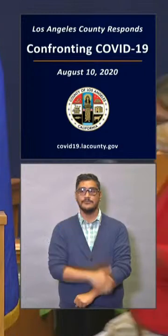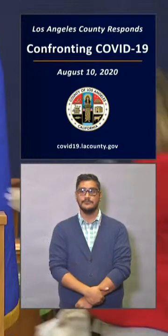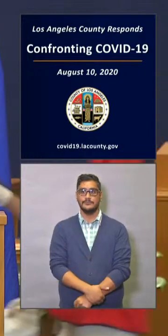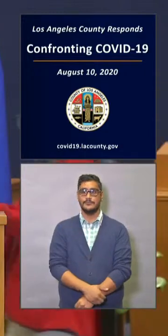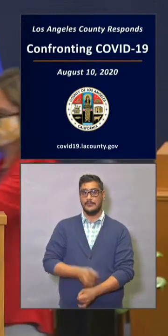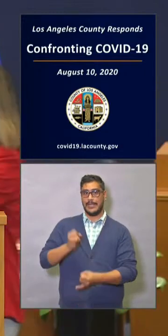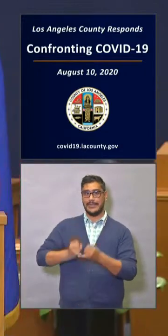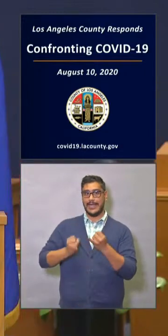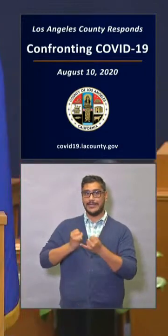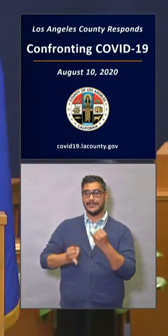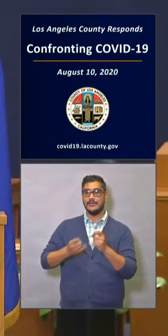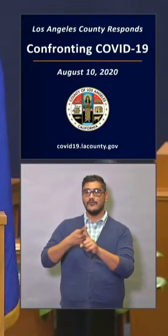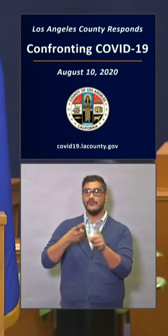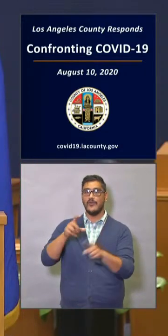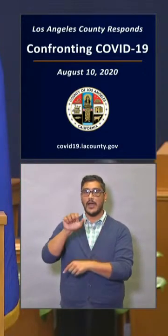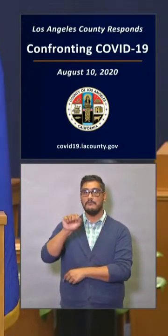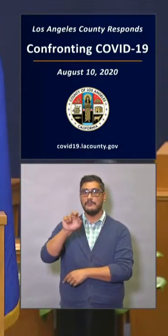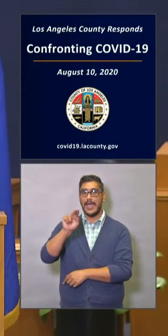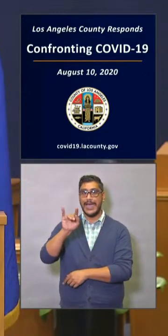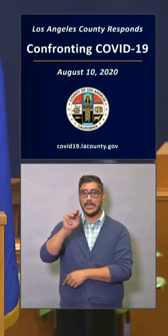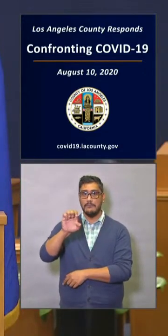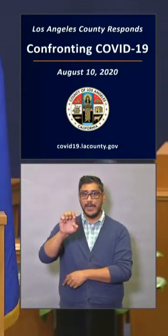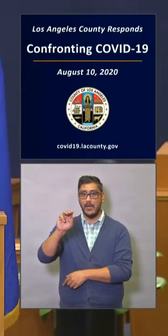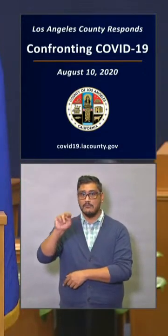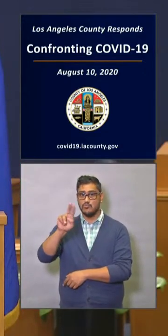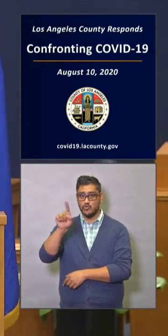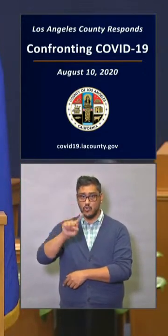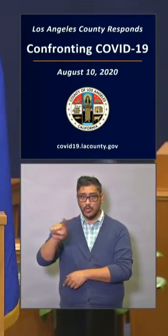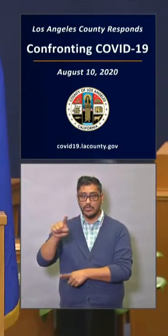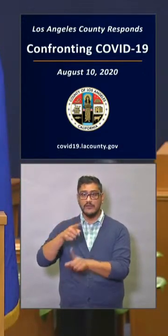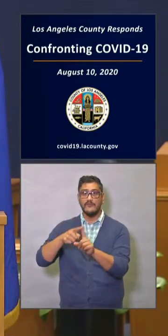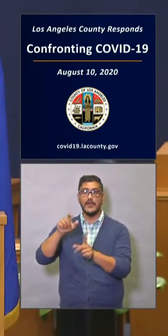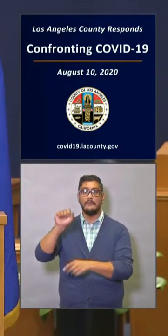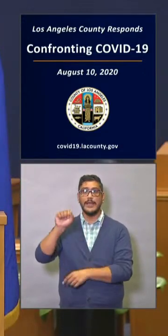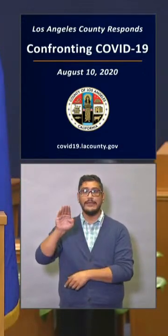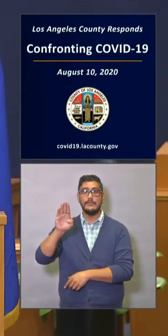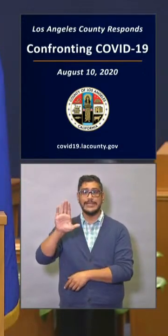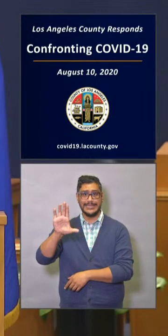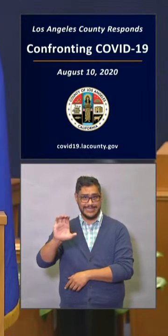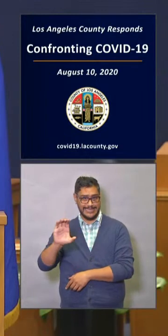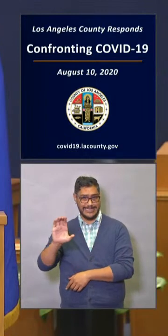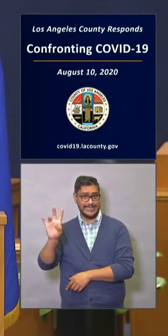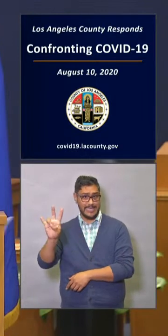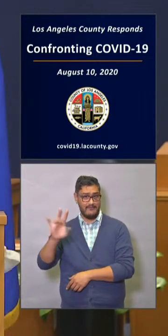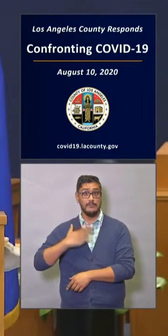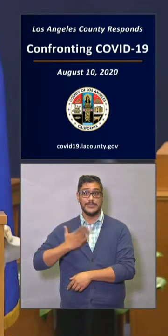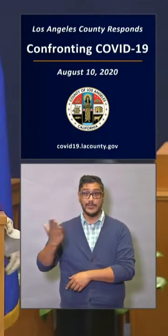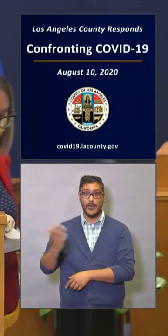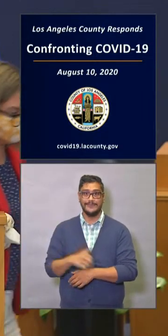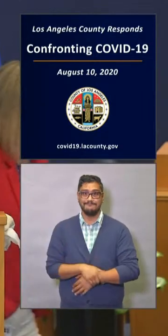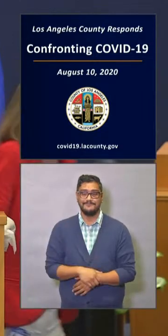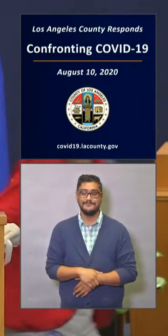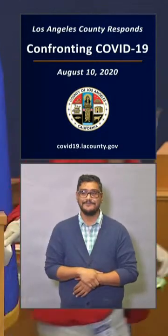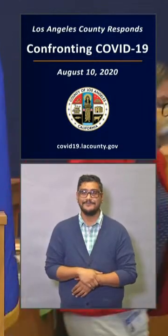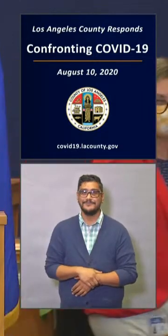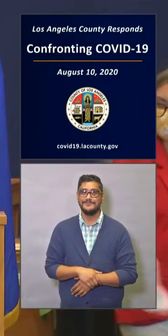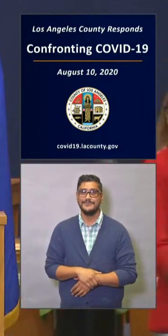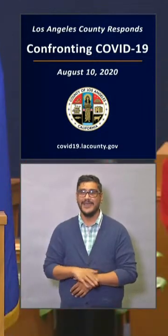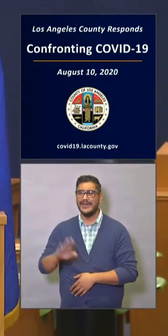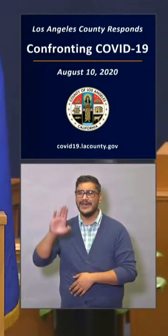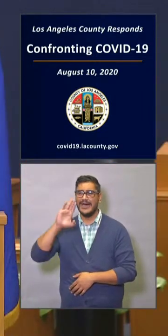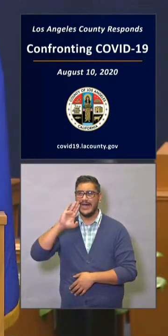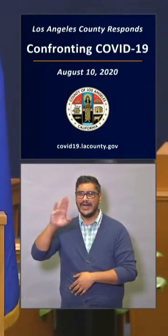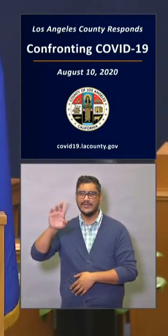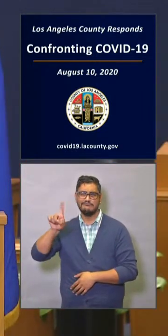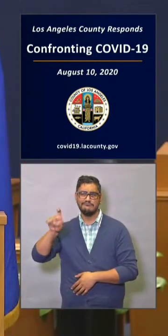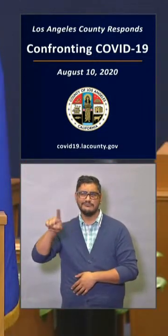And our last question comes from Annabelle Munoz from ABC 7. Please go ahead. Hi, one